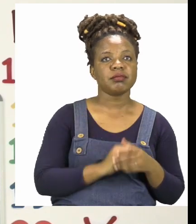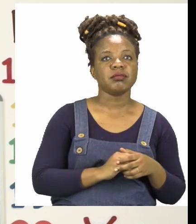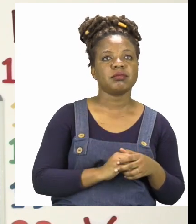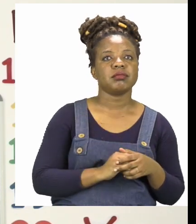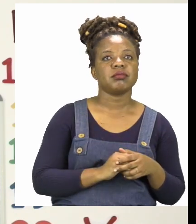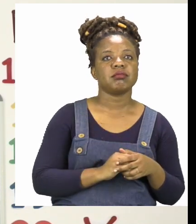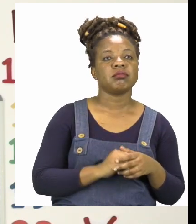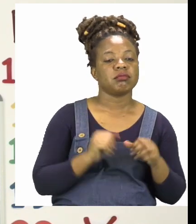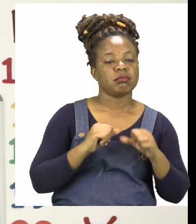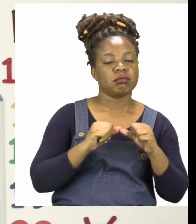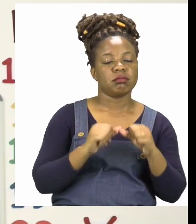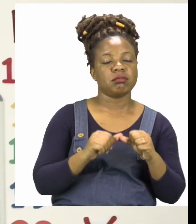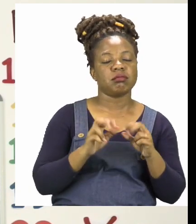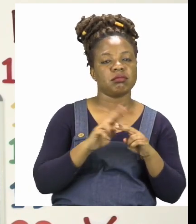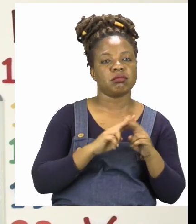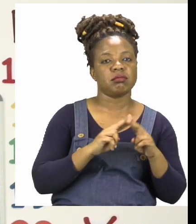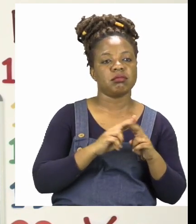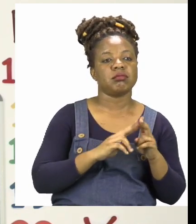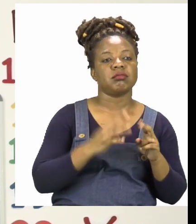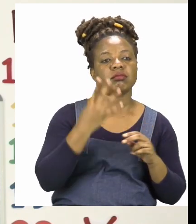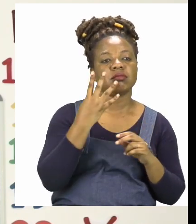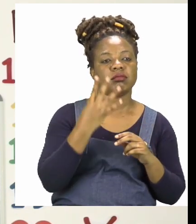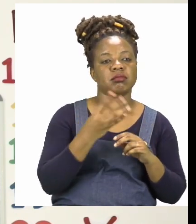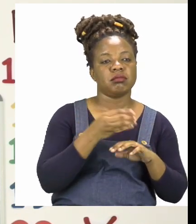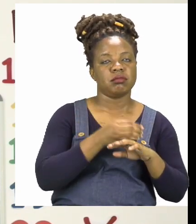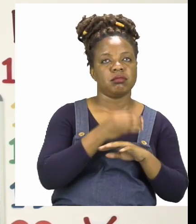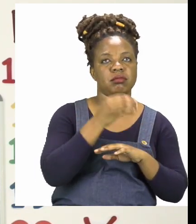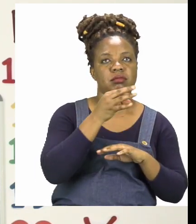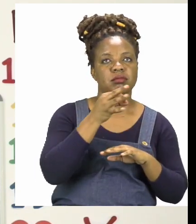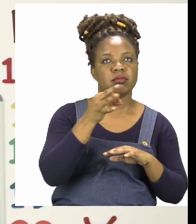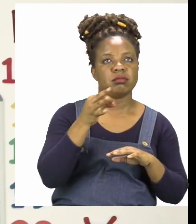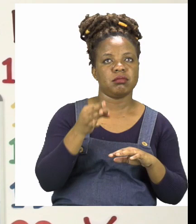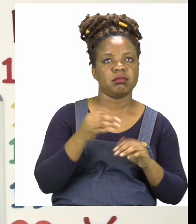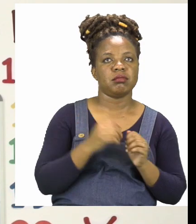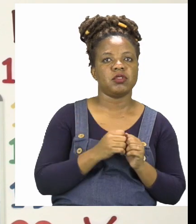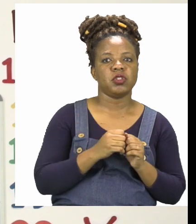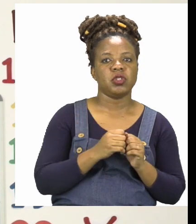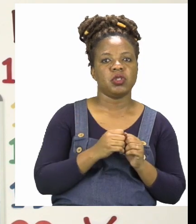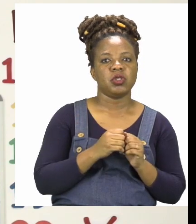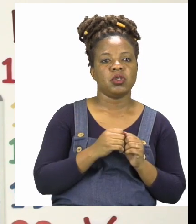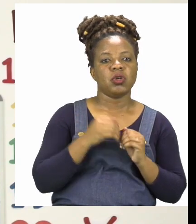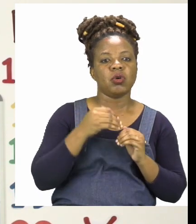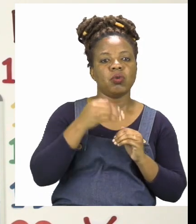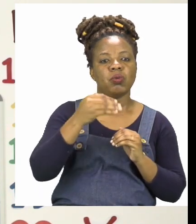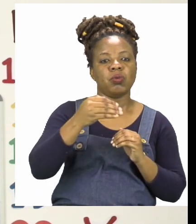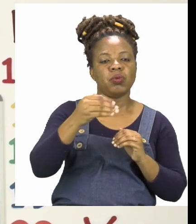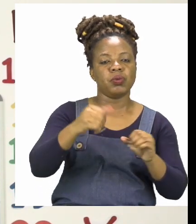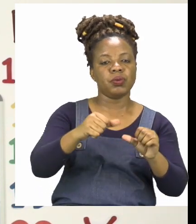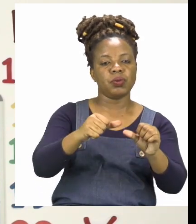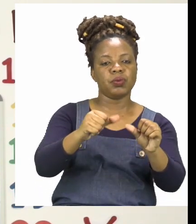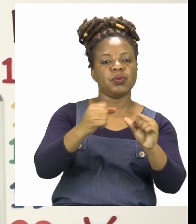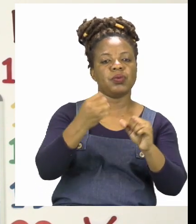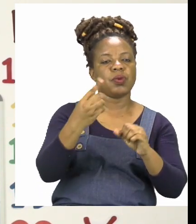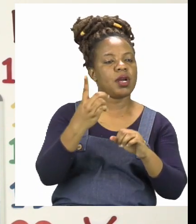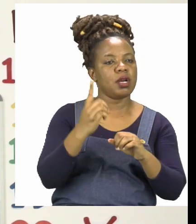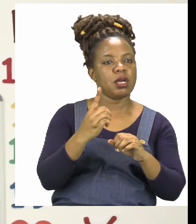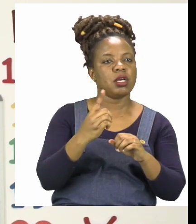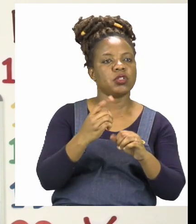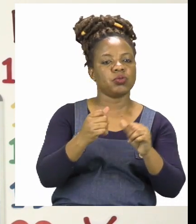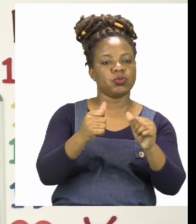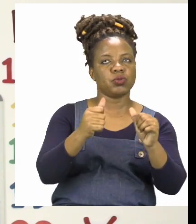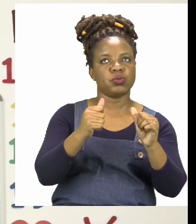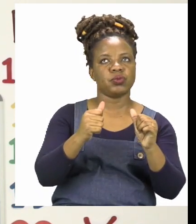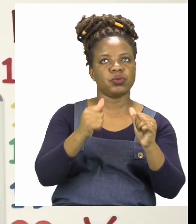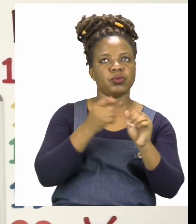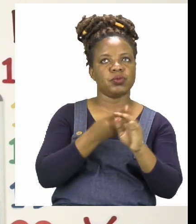4 counters. But instead of going forward, I am counting backwards. So we have 11 is already